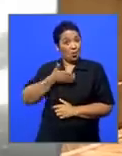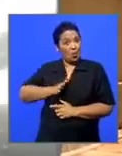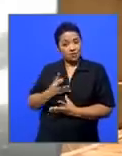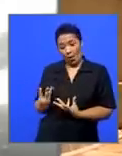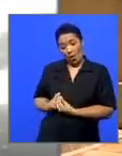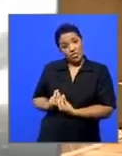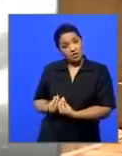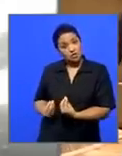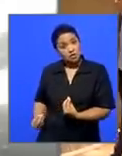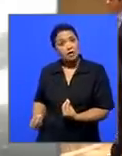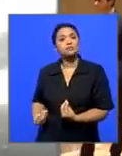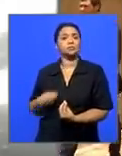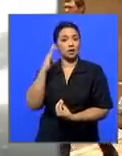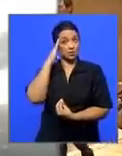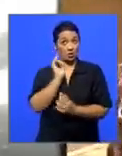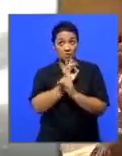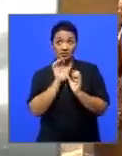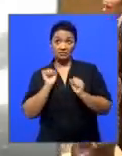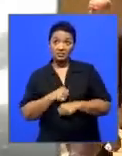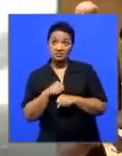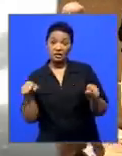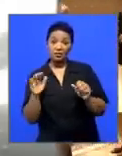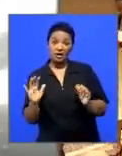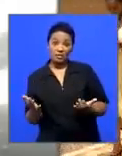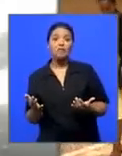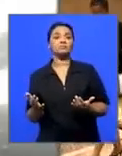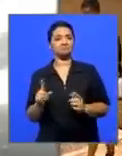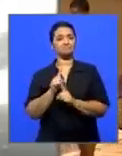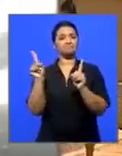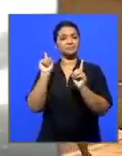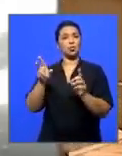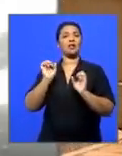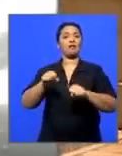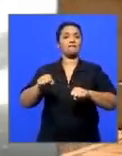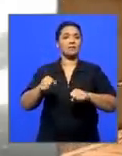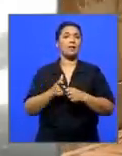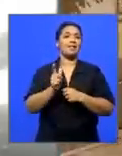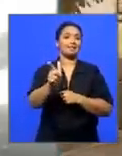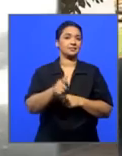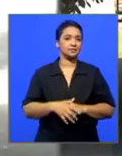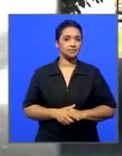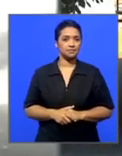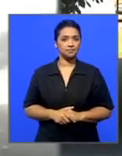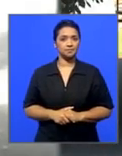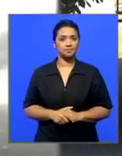children will then know whether, in fact, they're allowed or not.